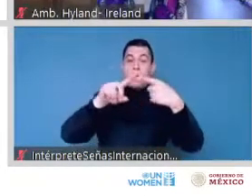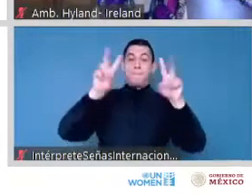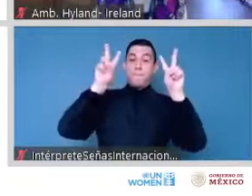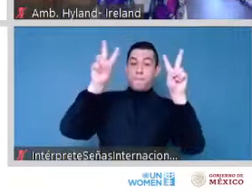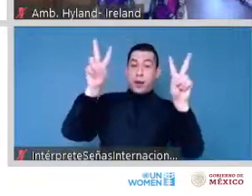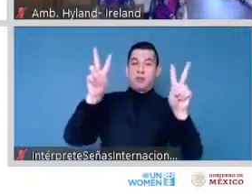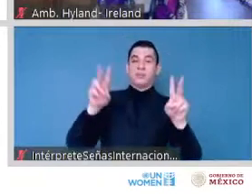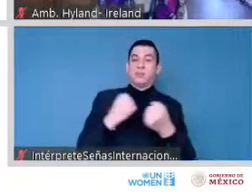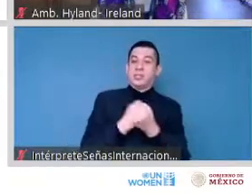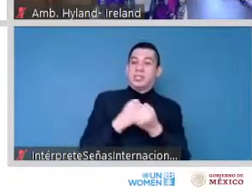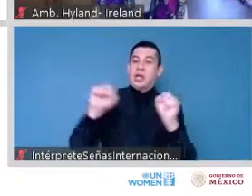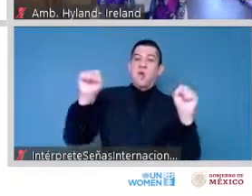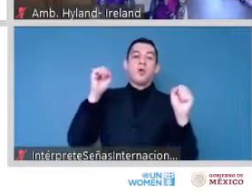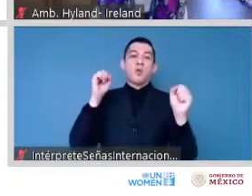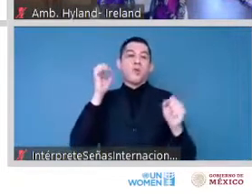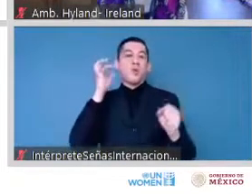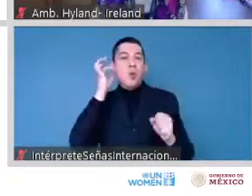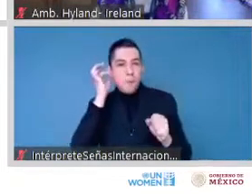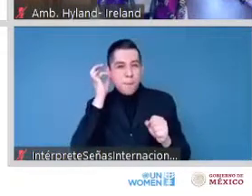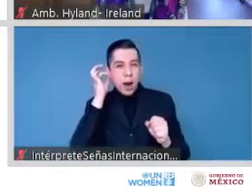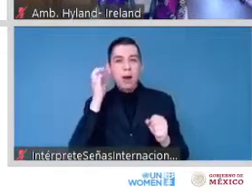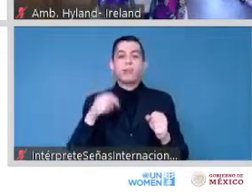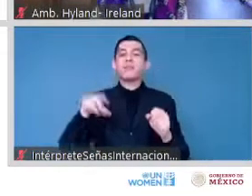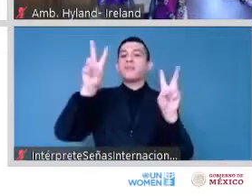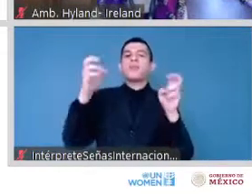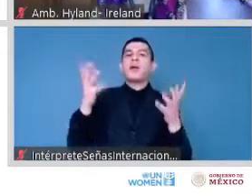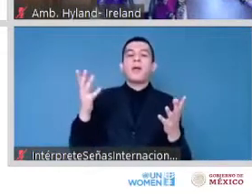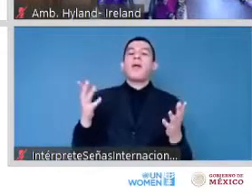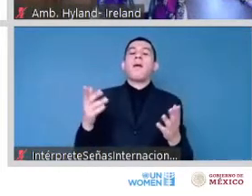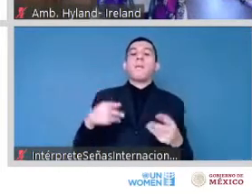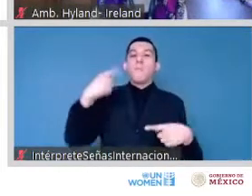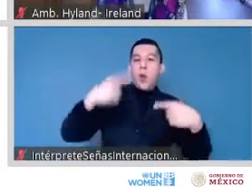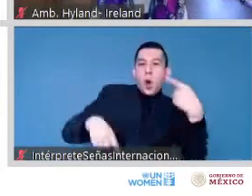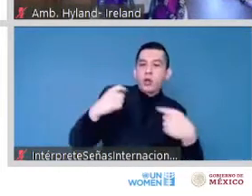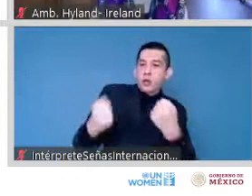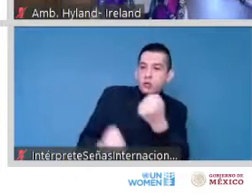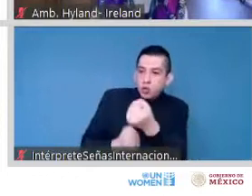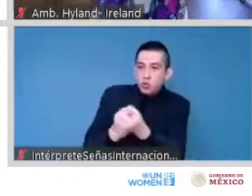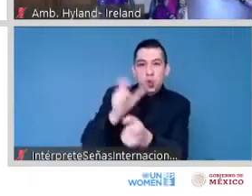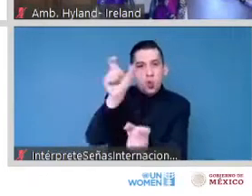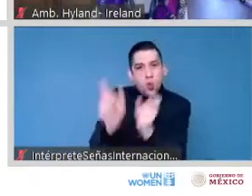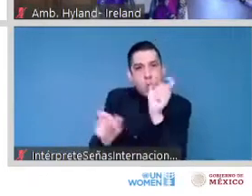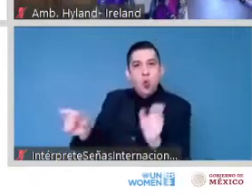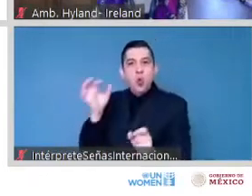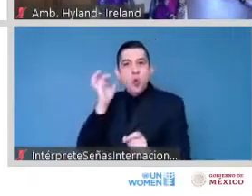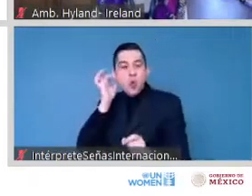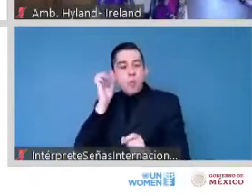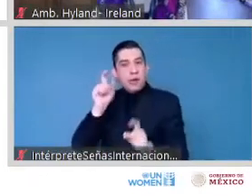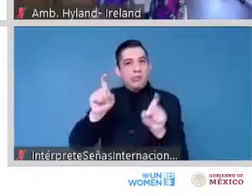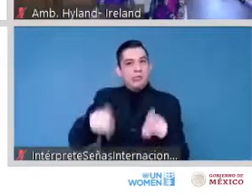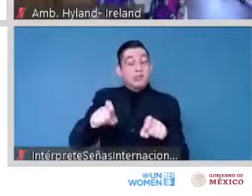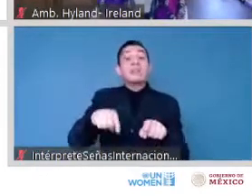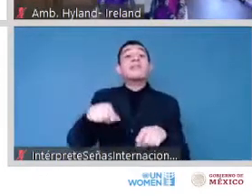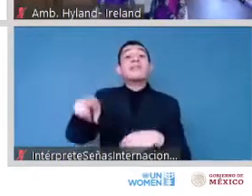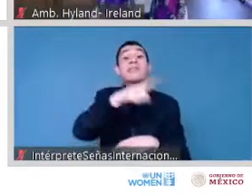at home. And I think we all have to have much greater focus on those two coming together. In Canada, we have our first national action